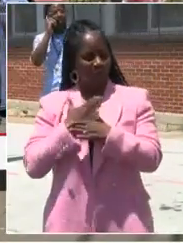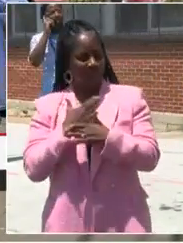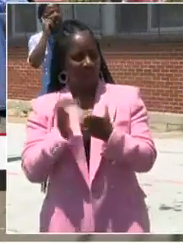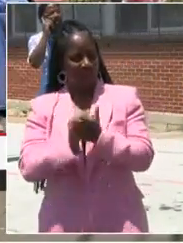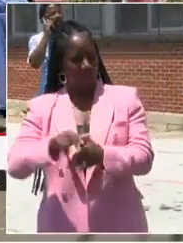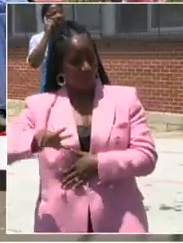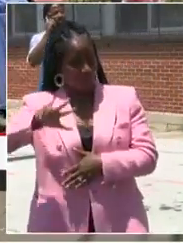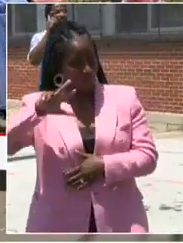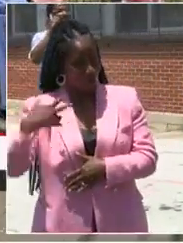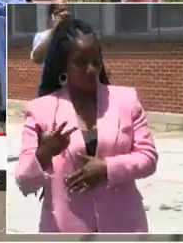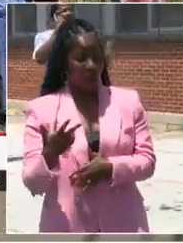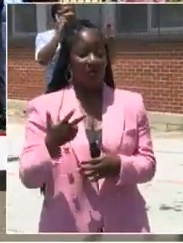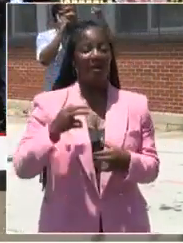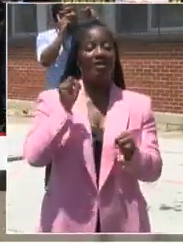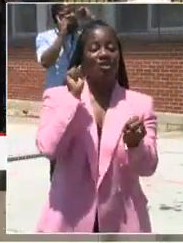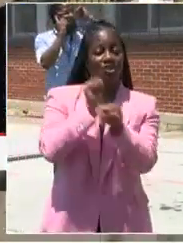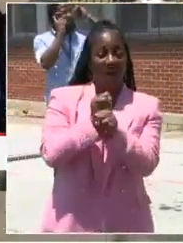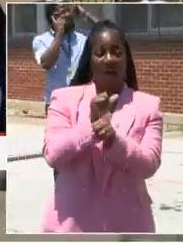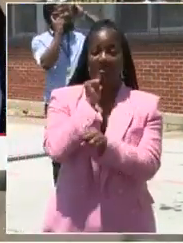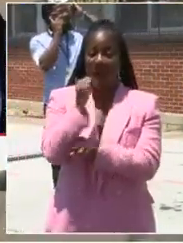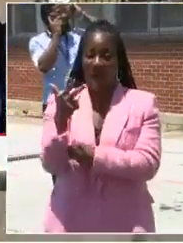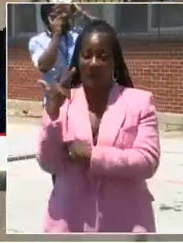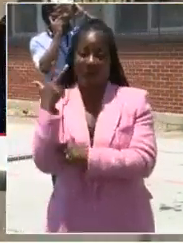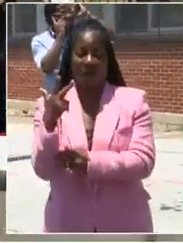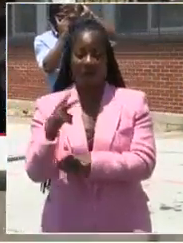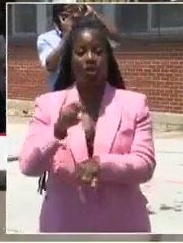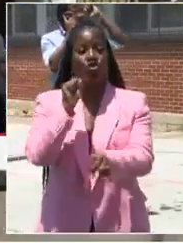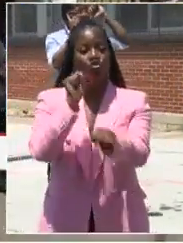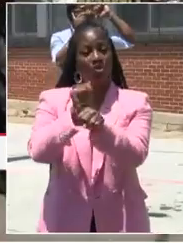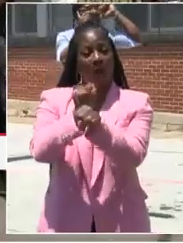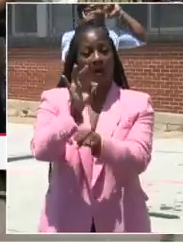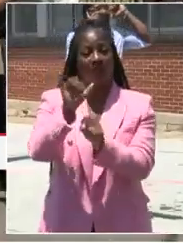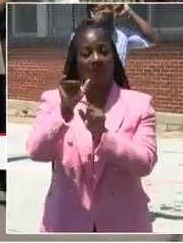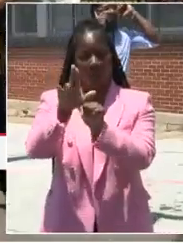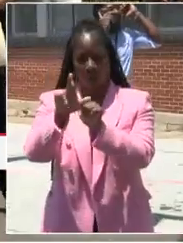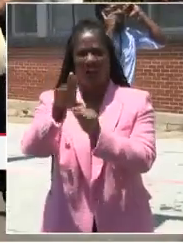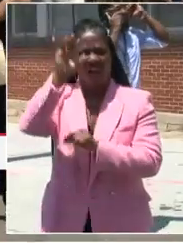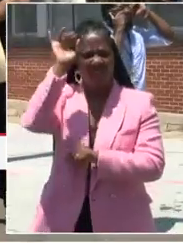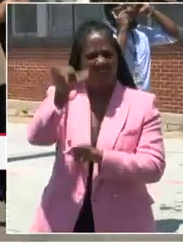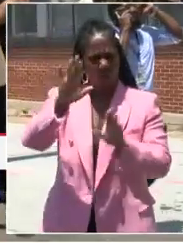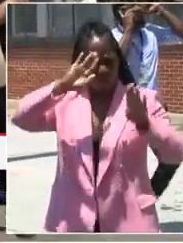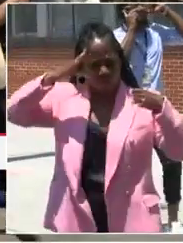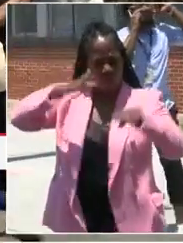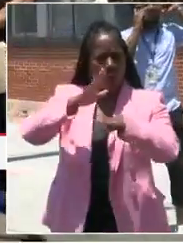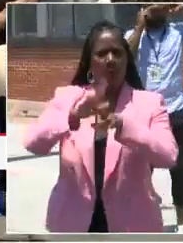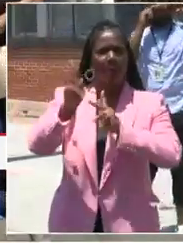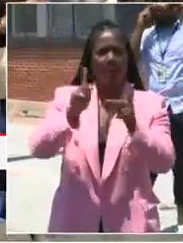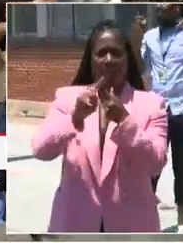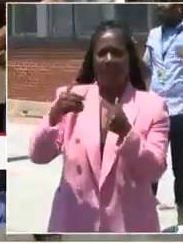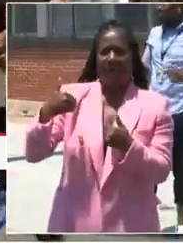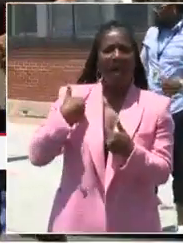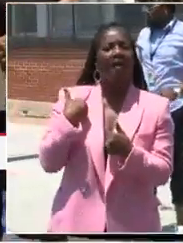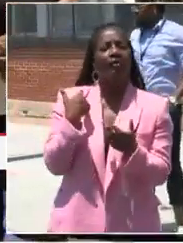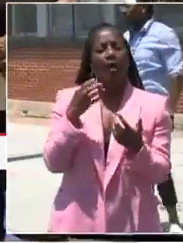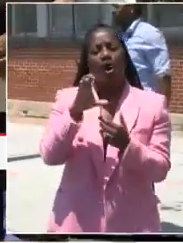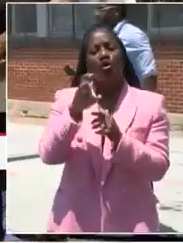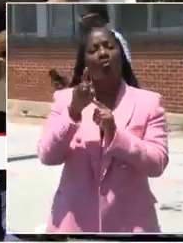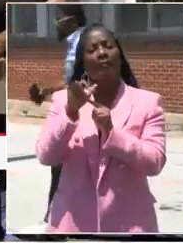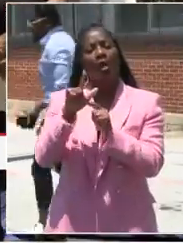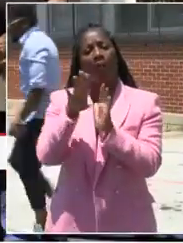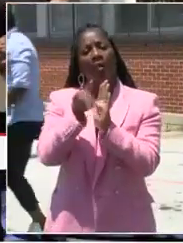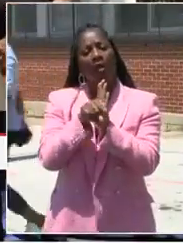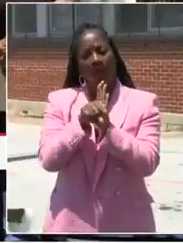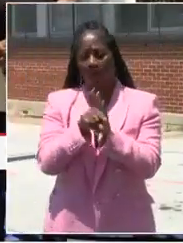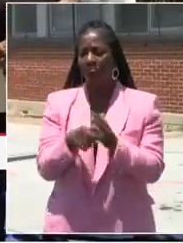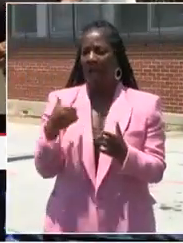third Jobs Not Guns job fair that is focused on hiring persons who have a criminal background, who have